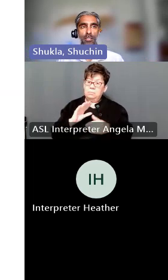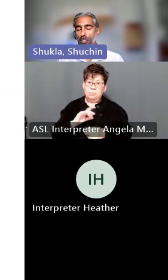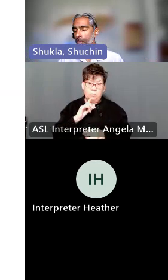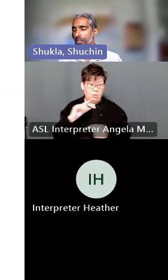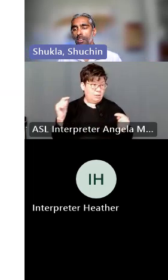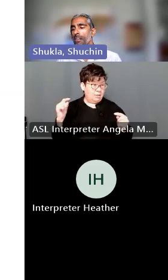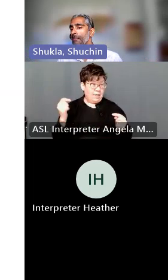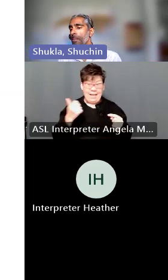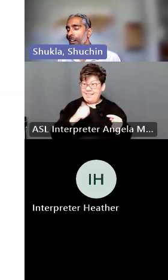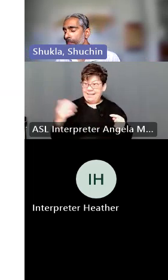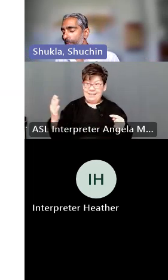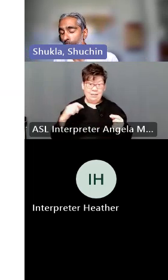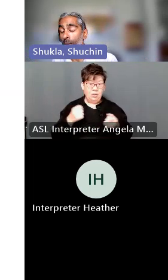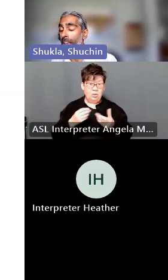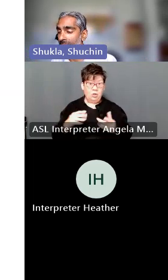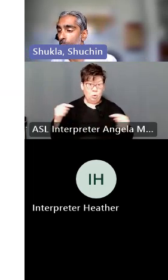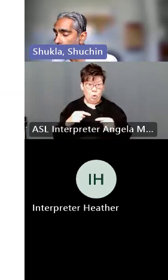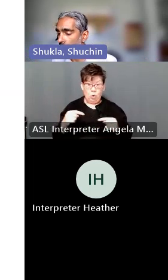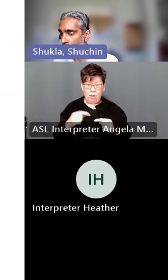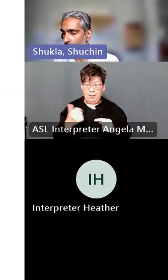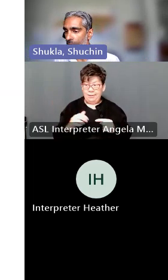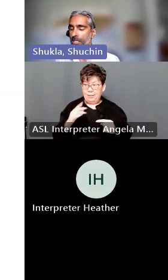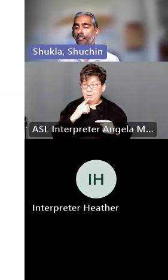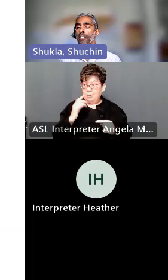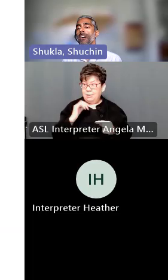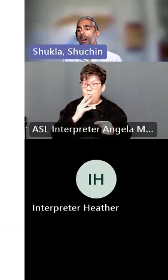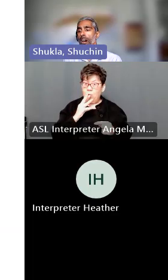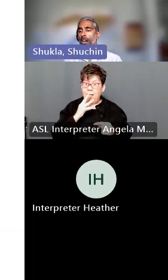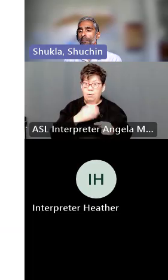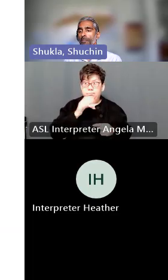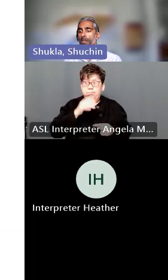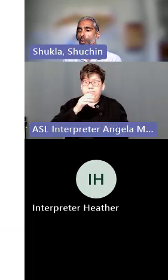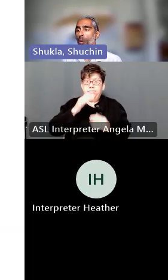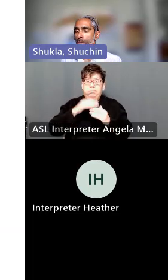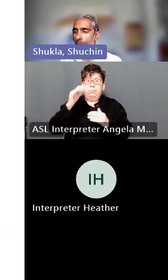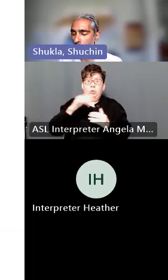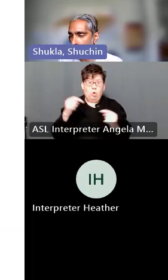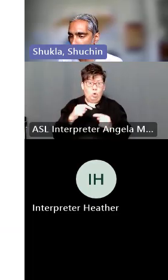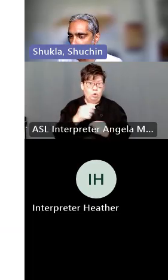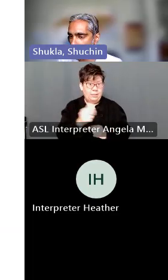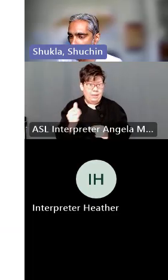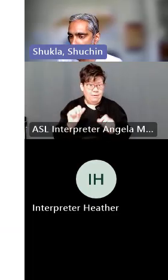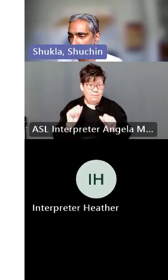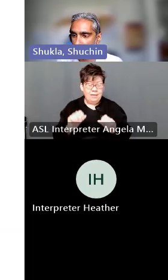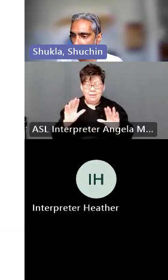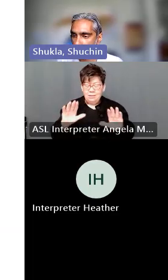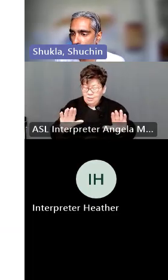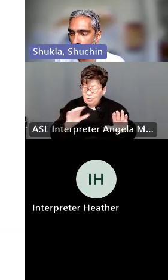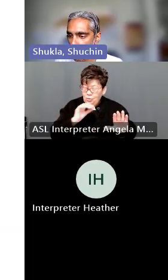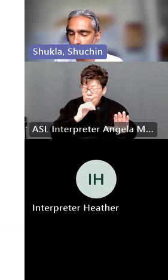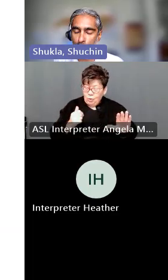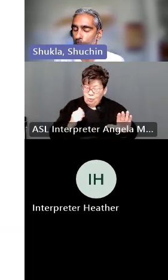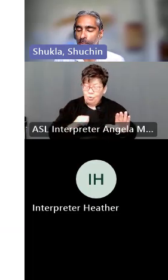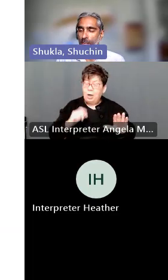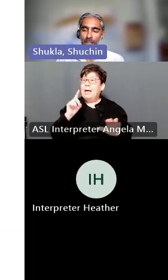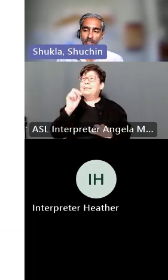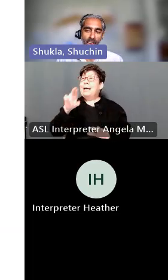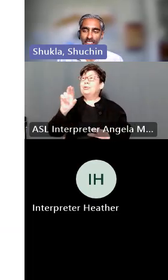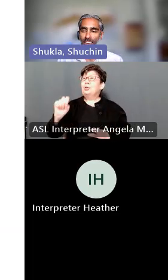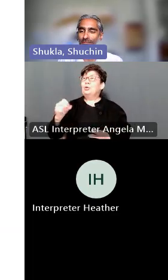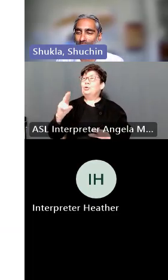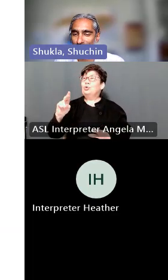Like you can drink too much, like I said, water and hurt yourself. So no one go try it and say, Dr. Shukla said I could just do whatever I want